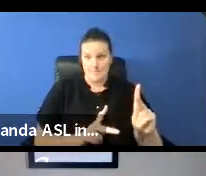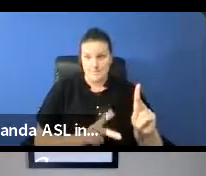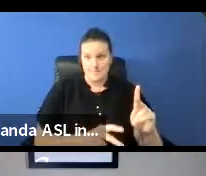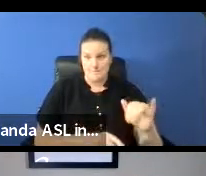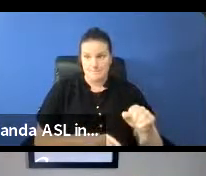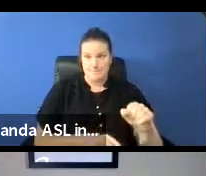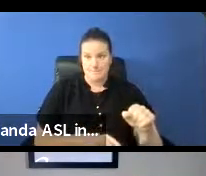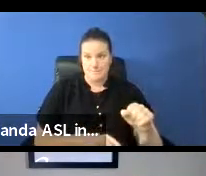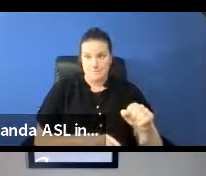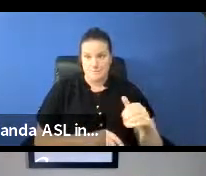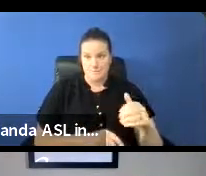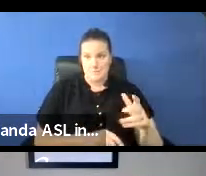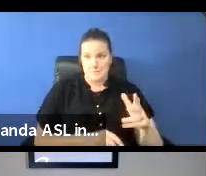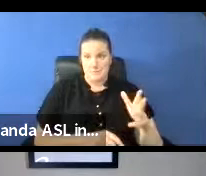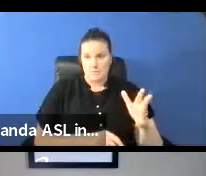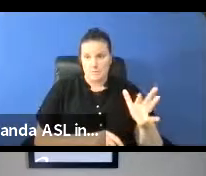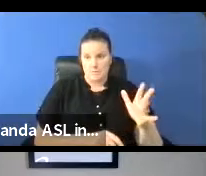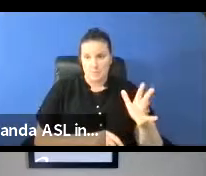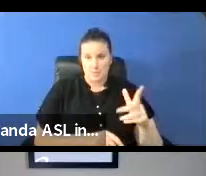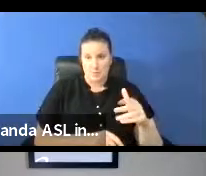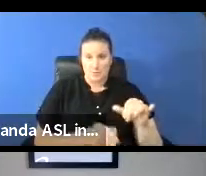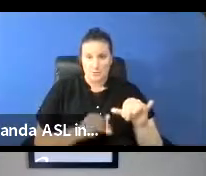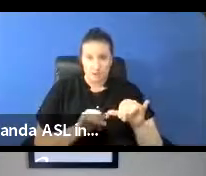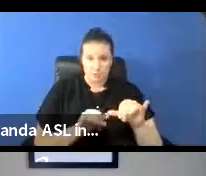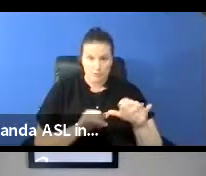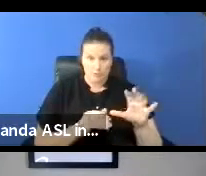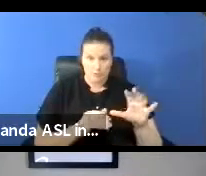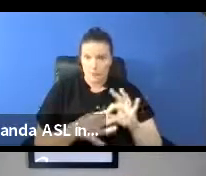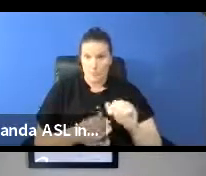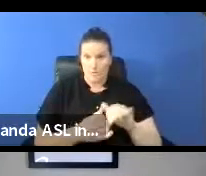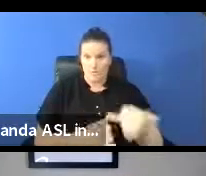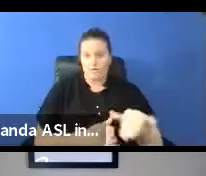Yeah, the Corps of Engineers is the one we correlate with that.